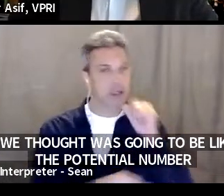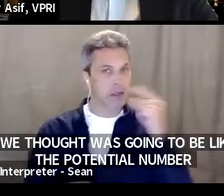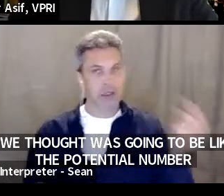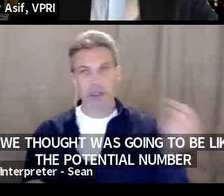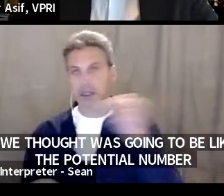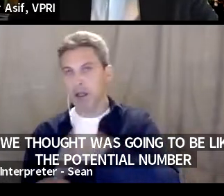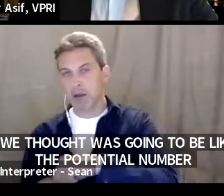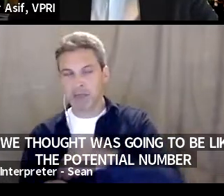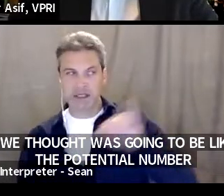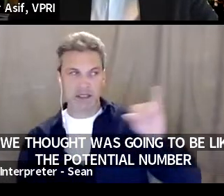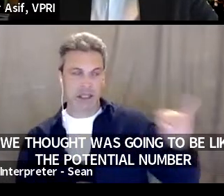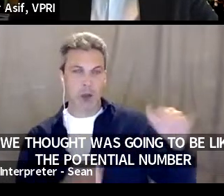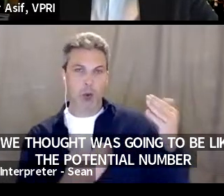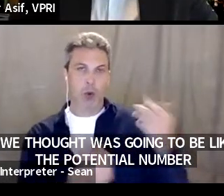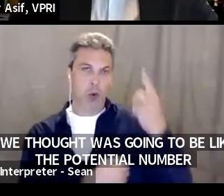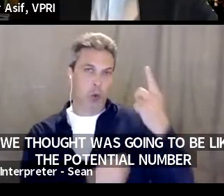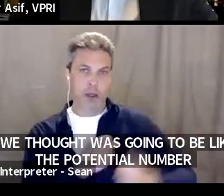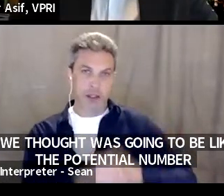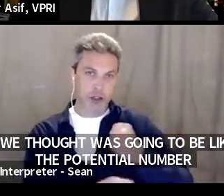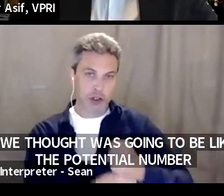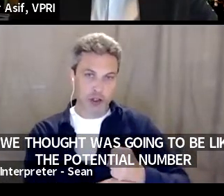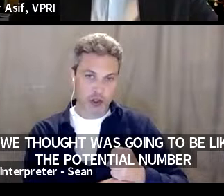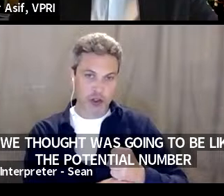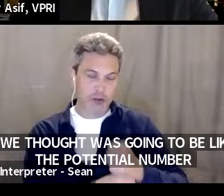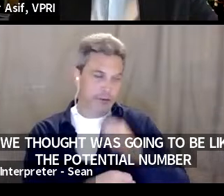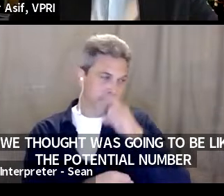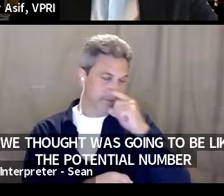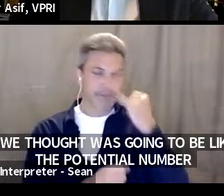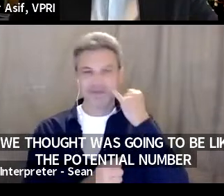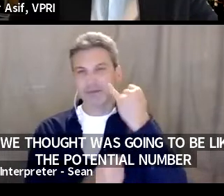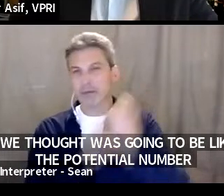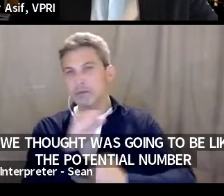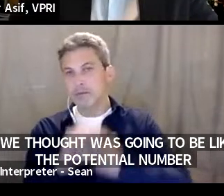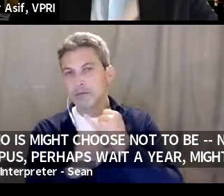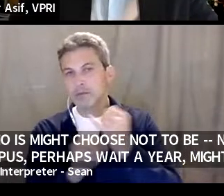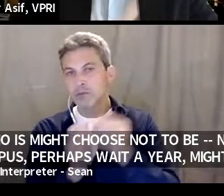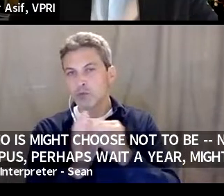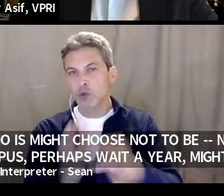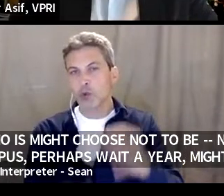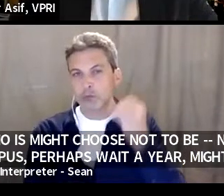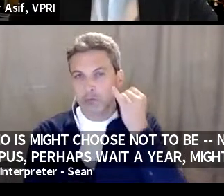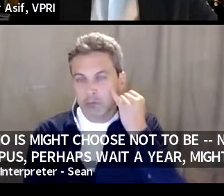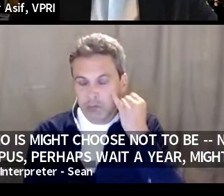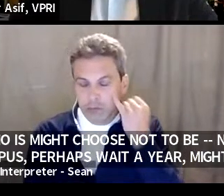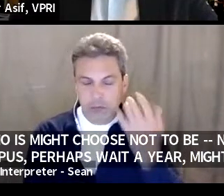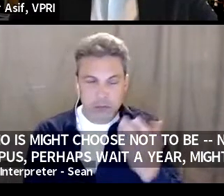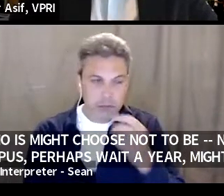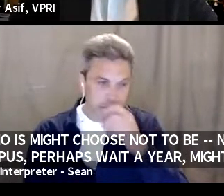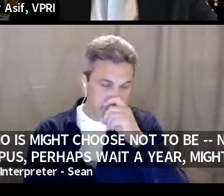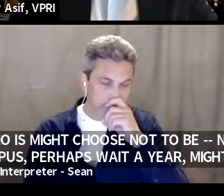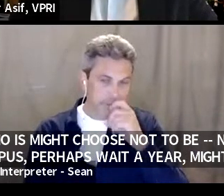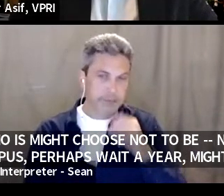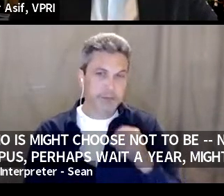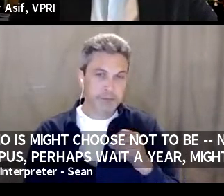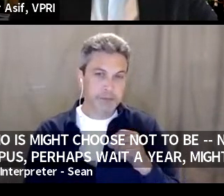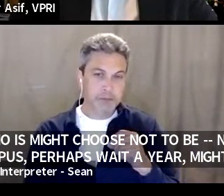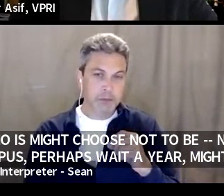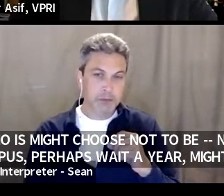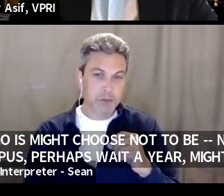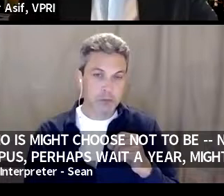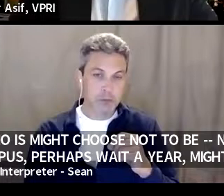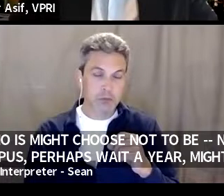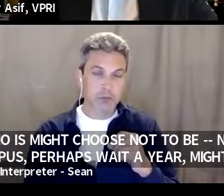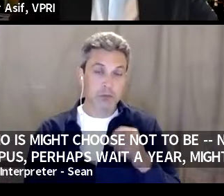year, might not be able to get here if they were international students. And the scenario is going to be